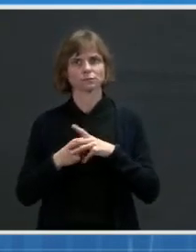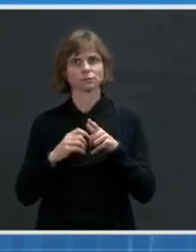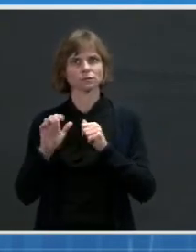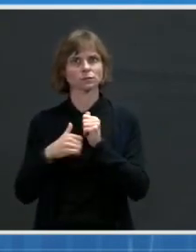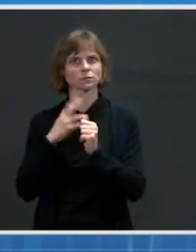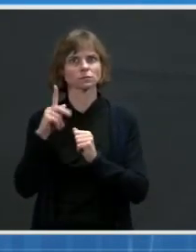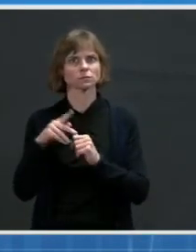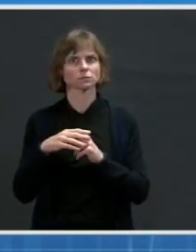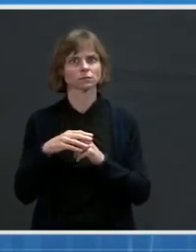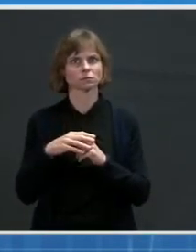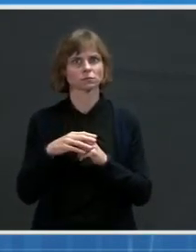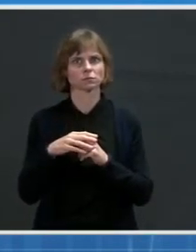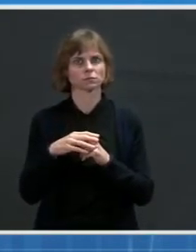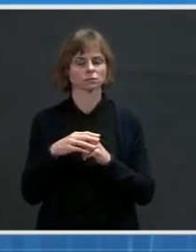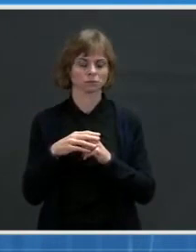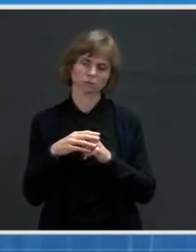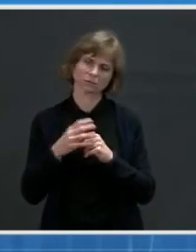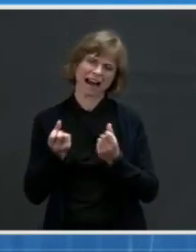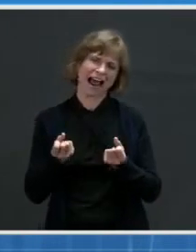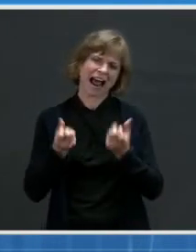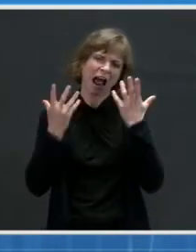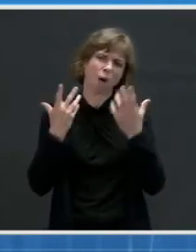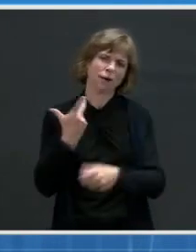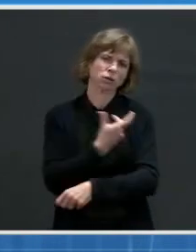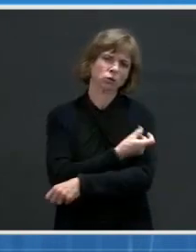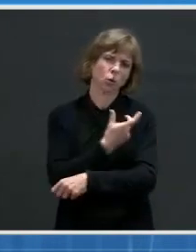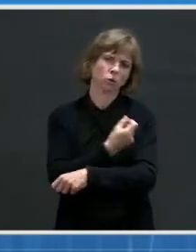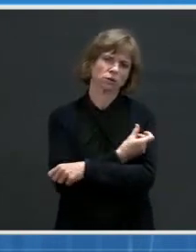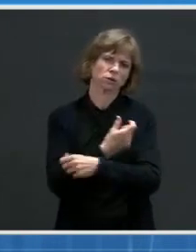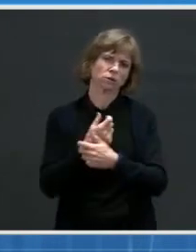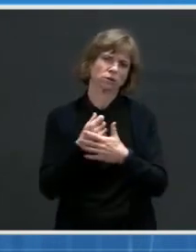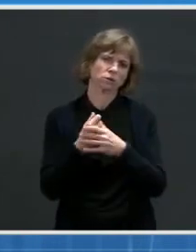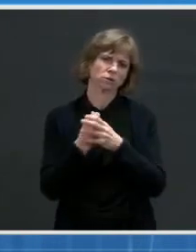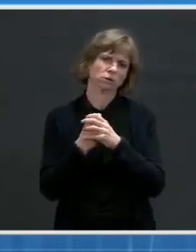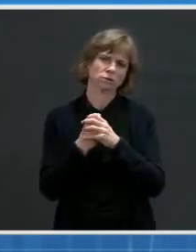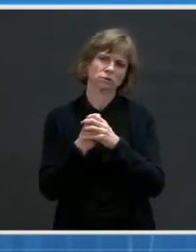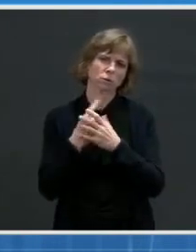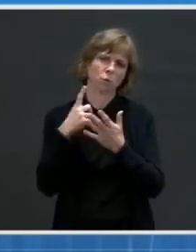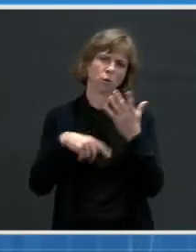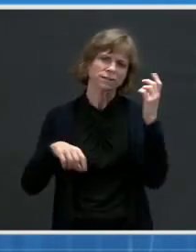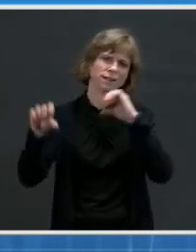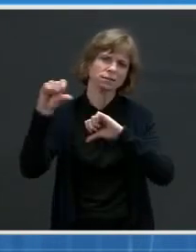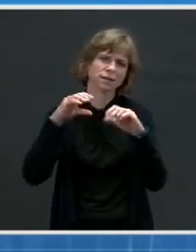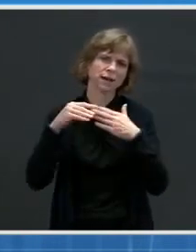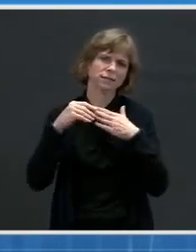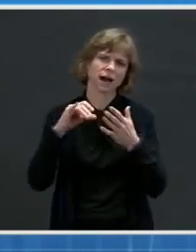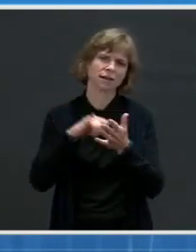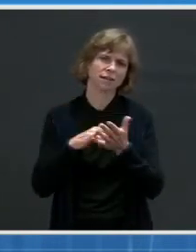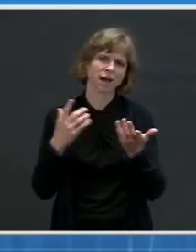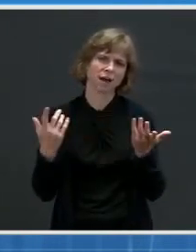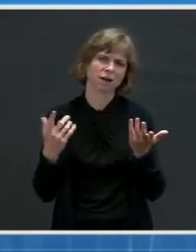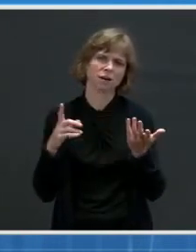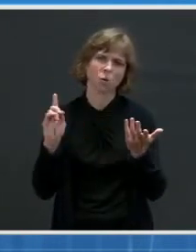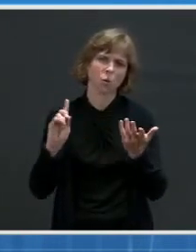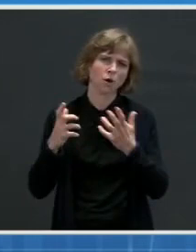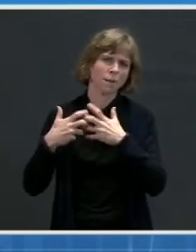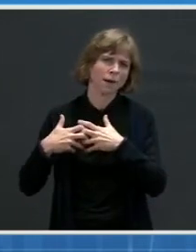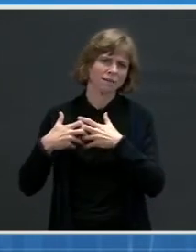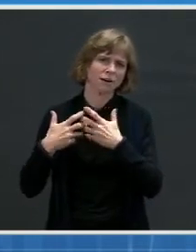bit, though? Do you have any idea of how many doses there will be? The science isn't guiding that. You know whether they're manufacturing and where they are in that.